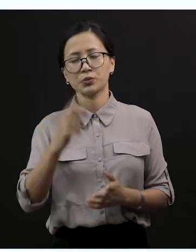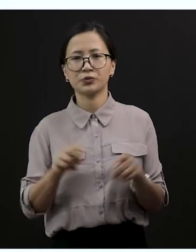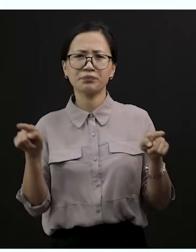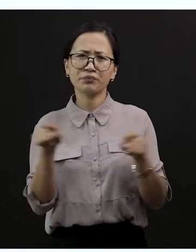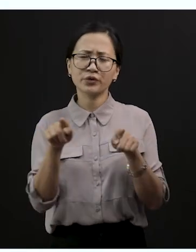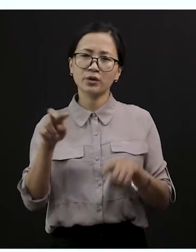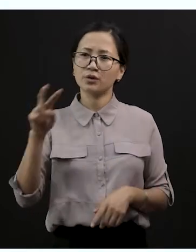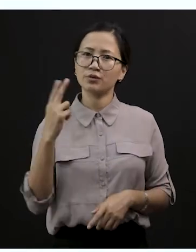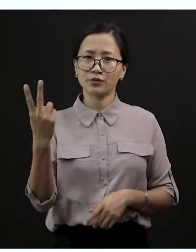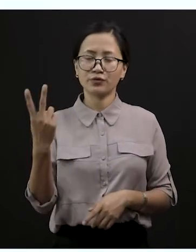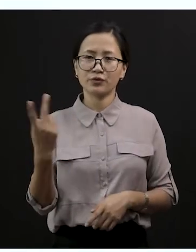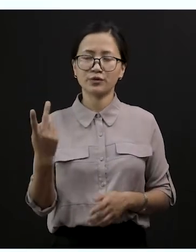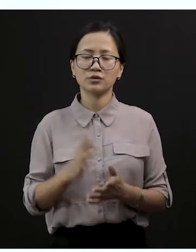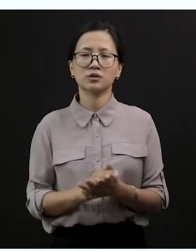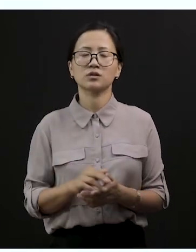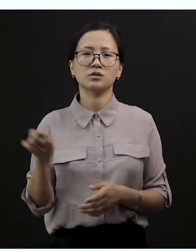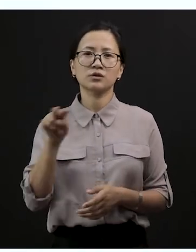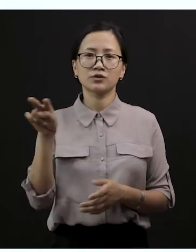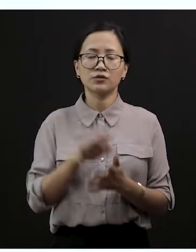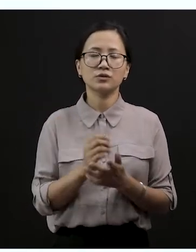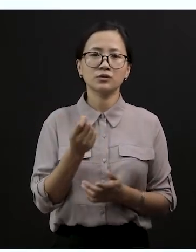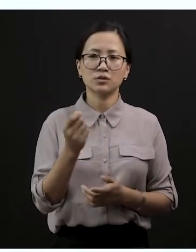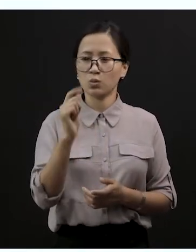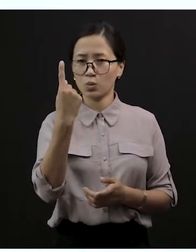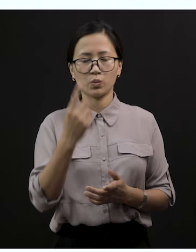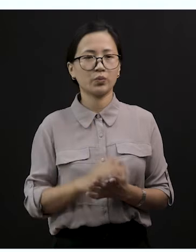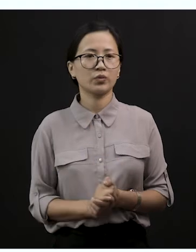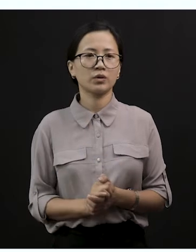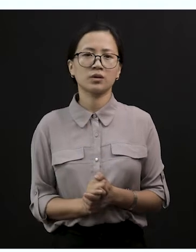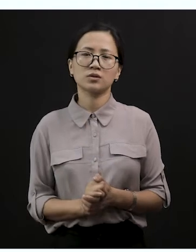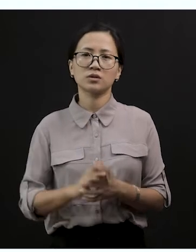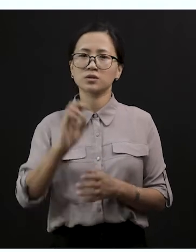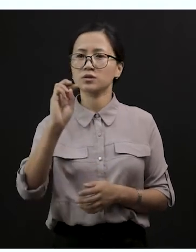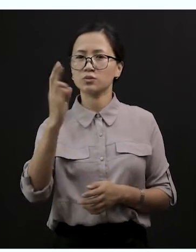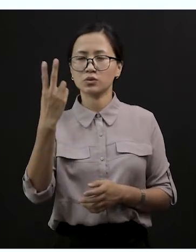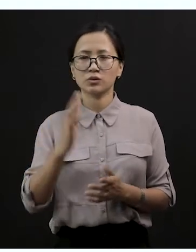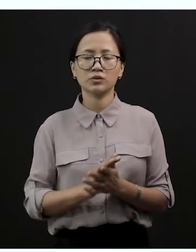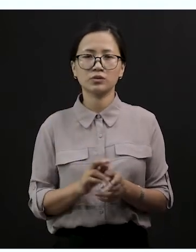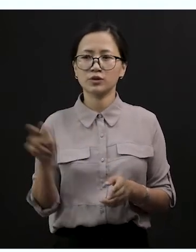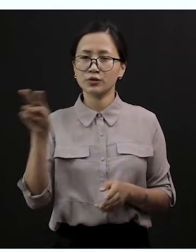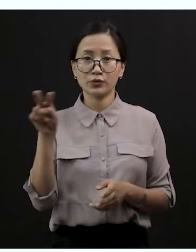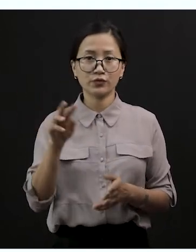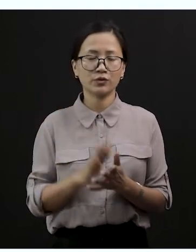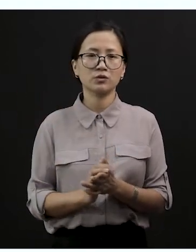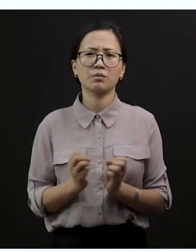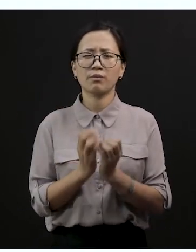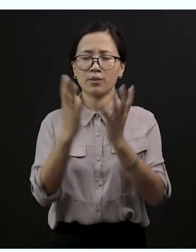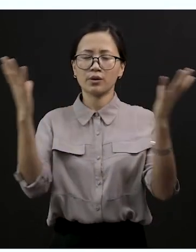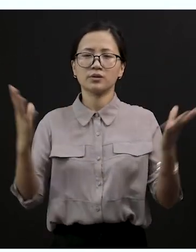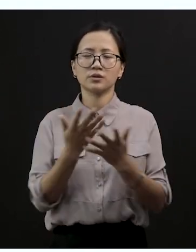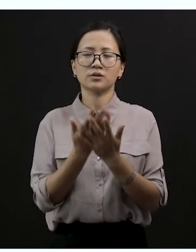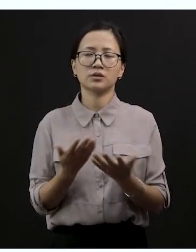to they are known as singular noun. And the next is plural noun. Plural is referring to many